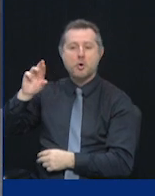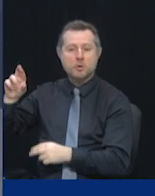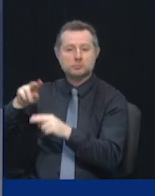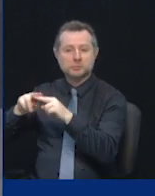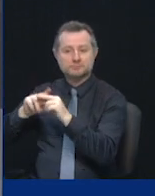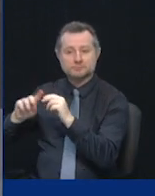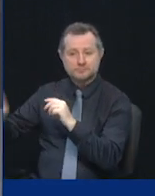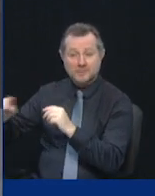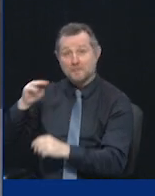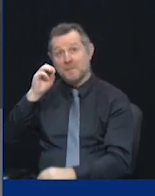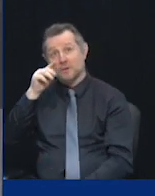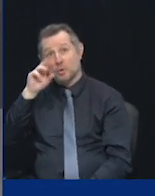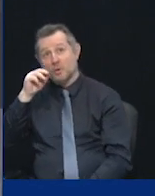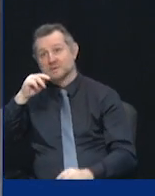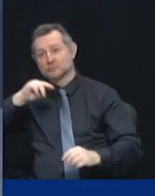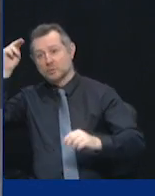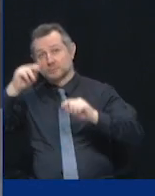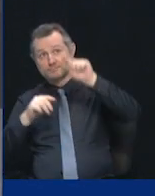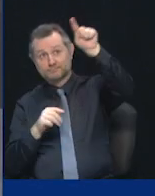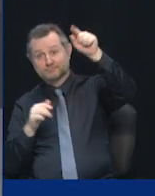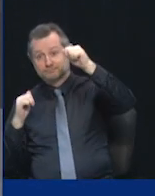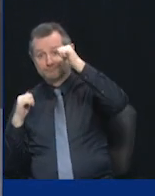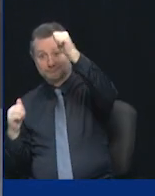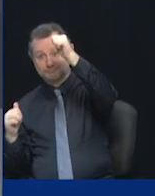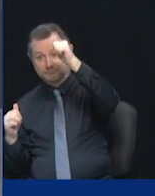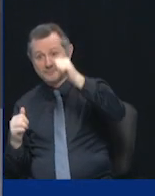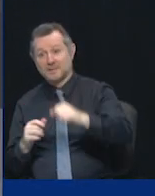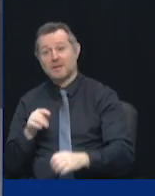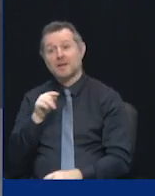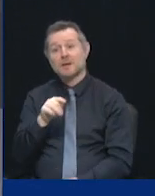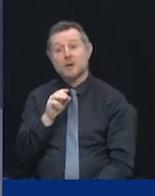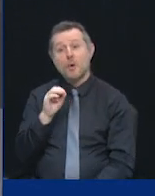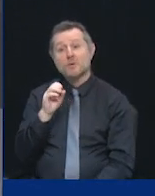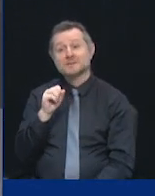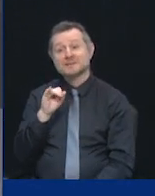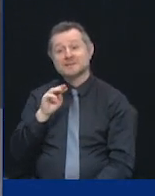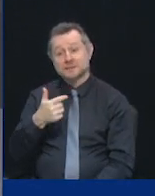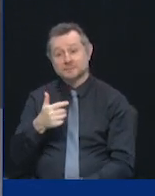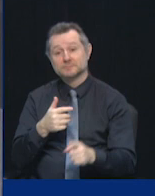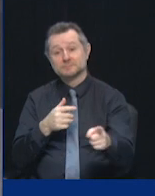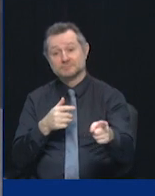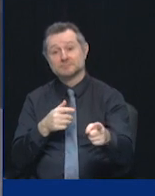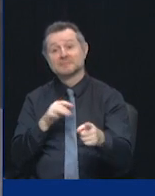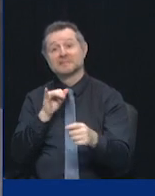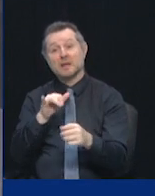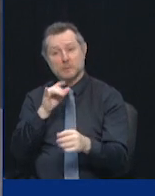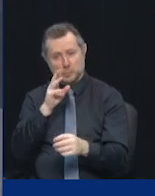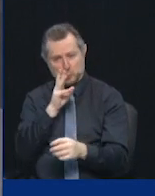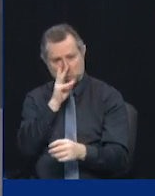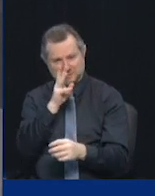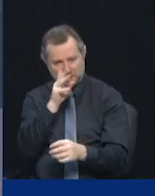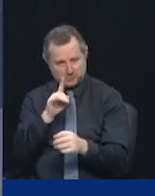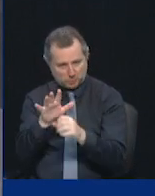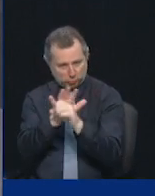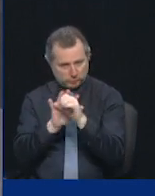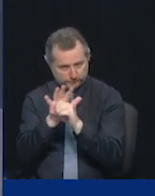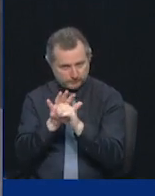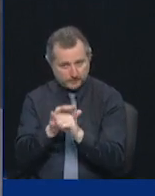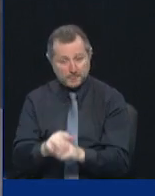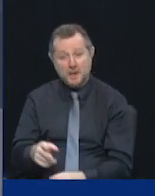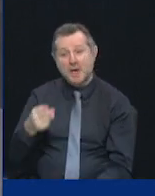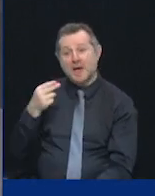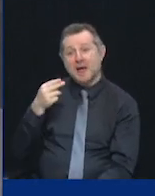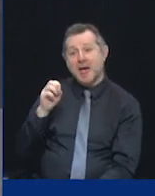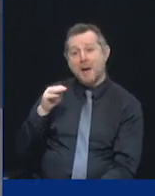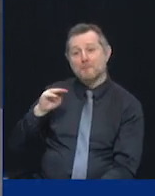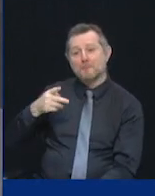footprints. One will be at the Ossining Metro-North Station in Westchester County on the Hudson Line, and another at the Hempstead Long Island Terminal at the